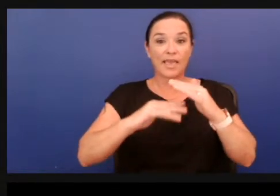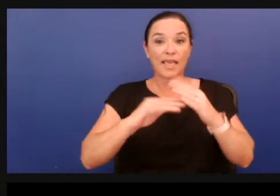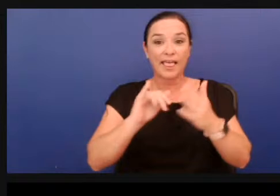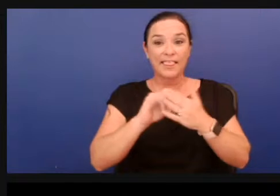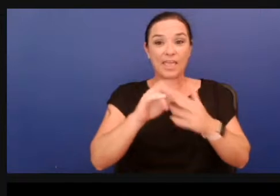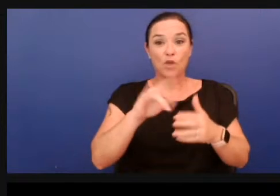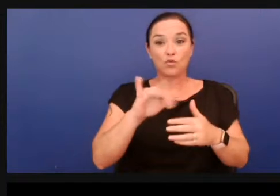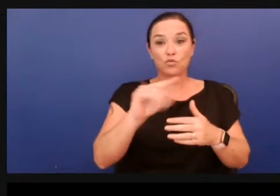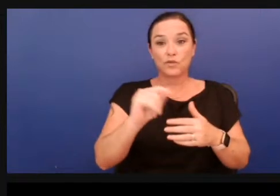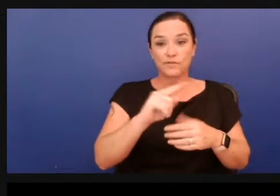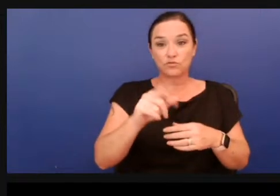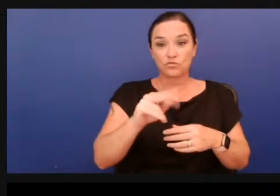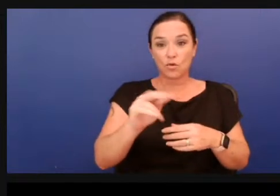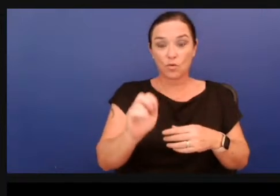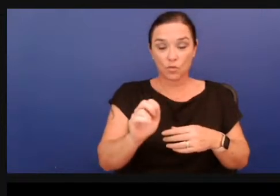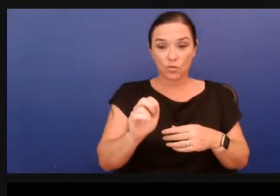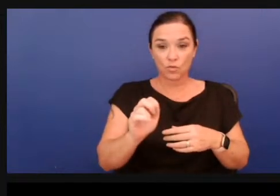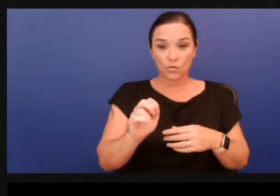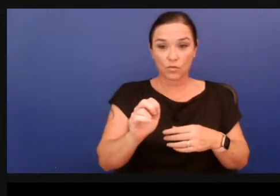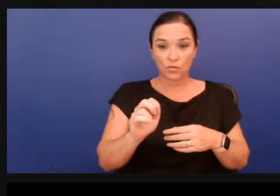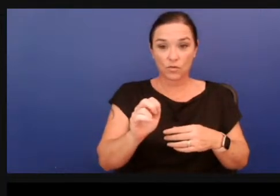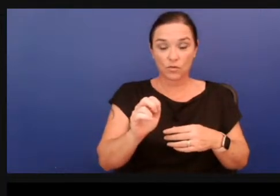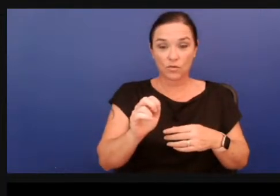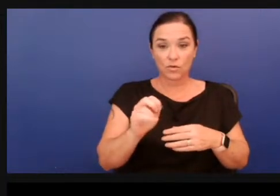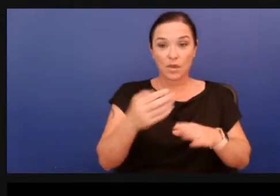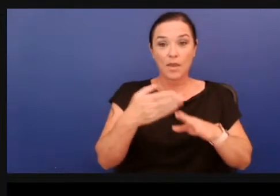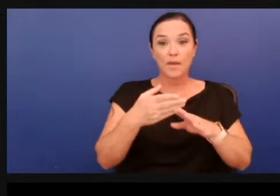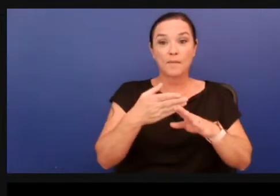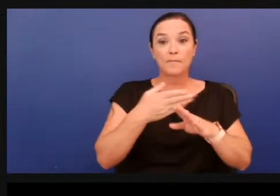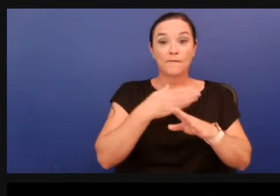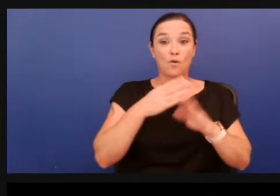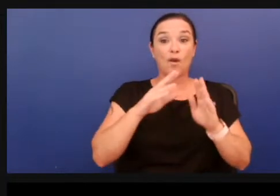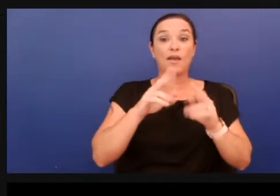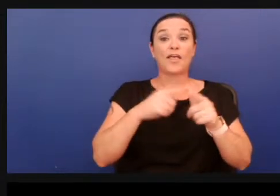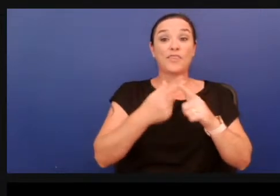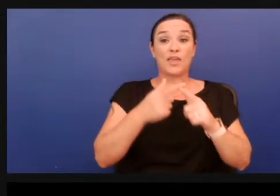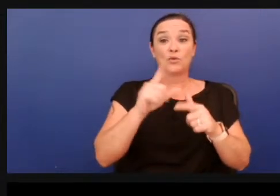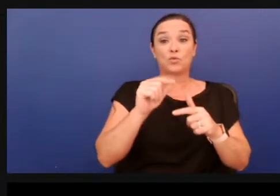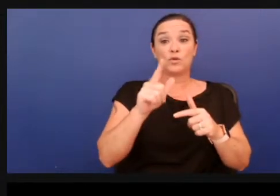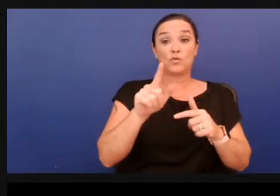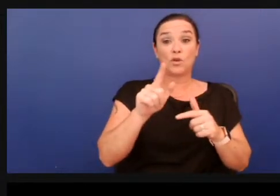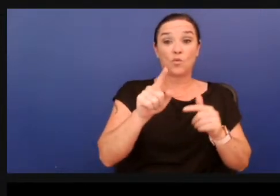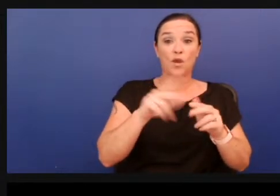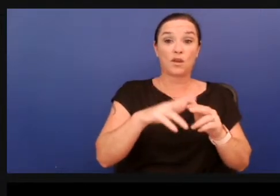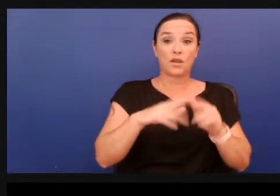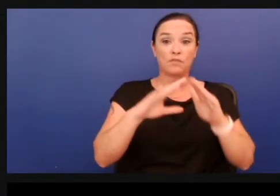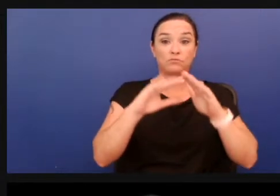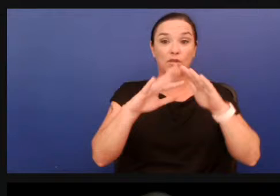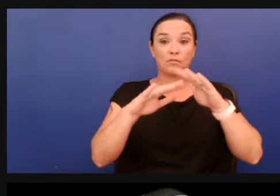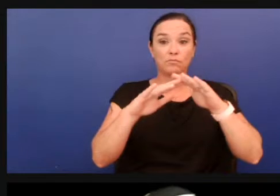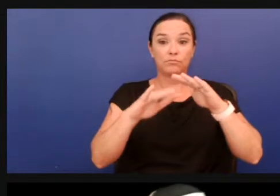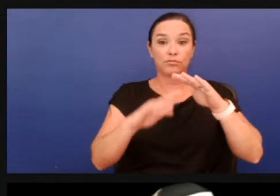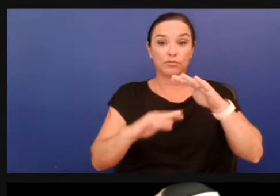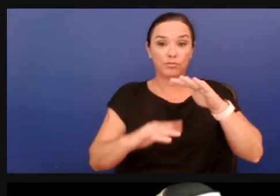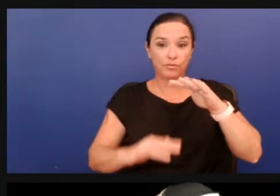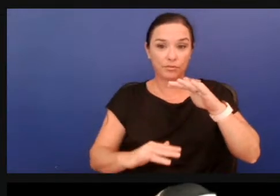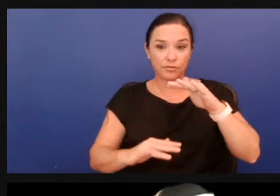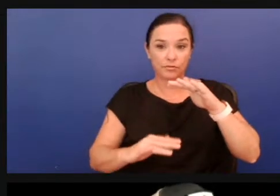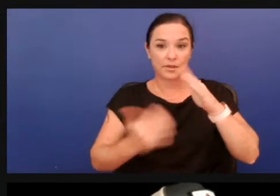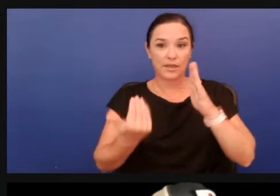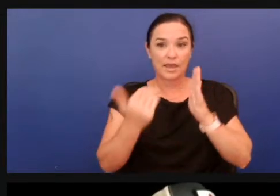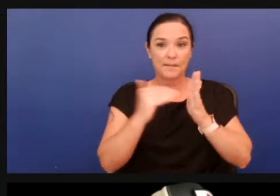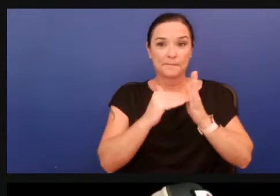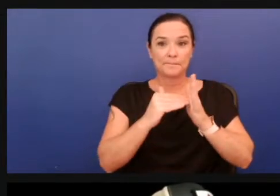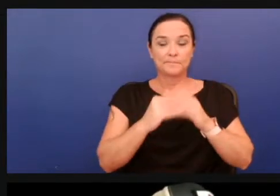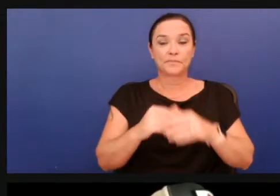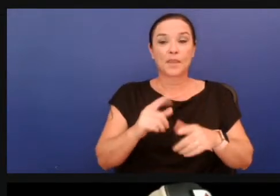area there before turning around in mid-2021. And then since then, the ground has been dropping. But this